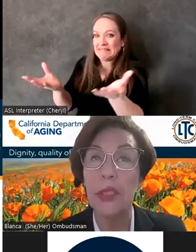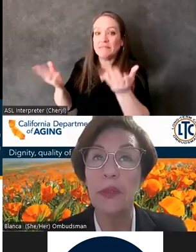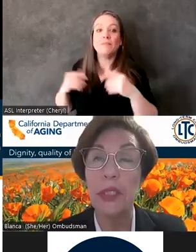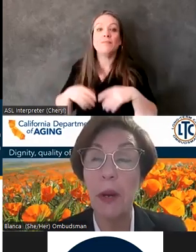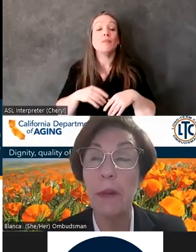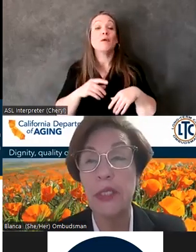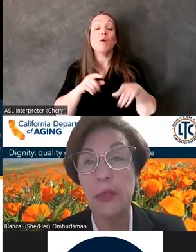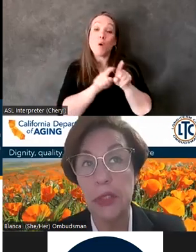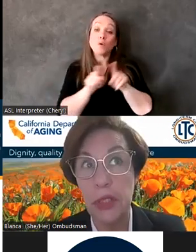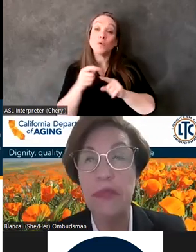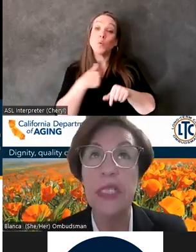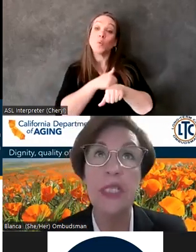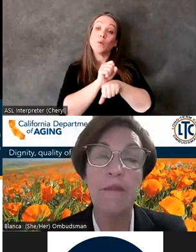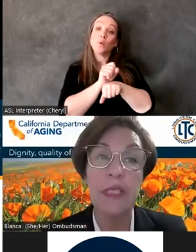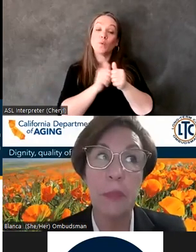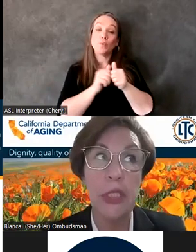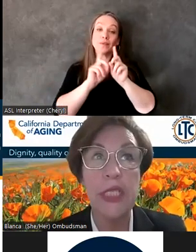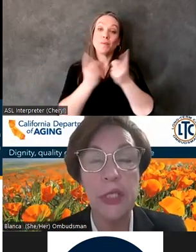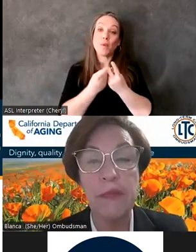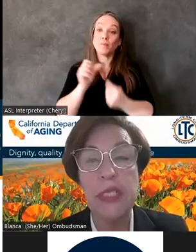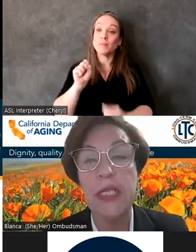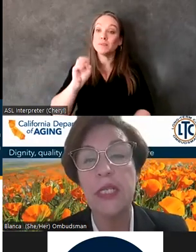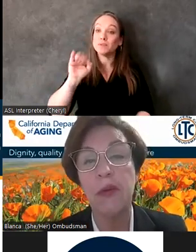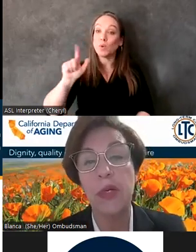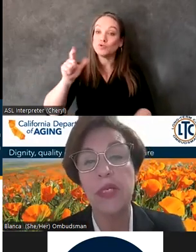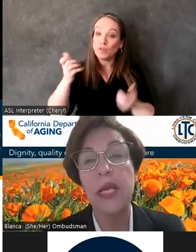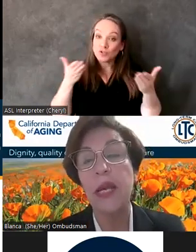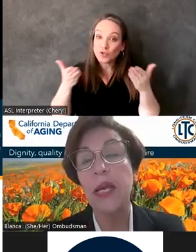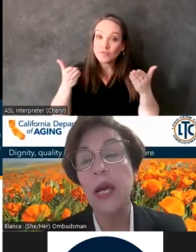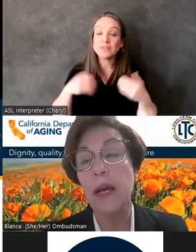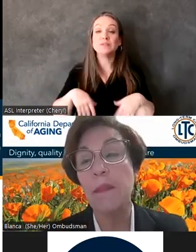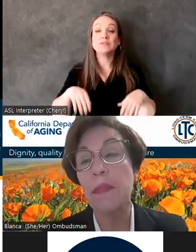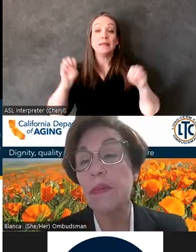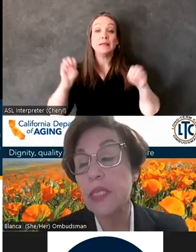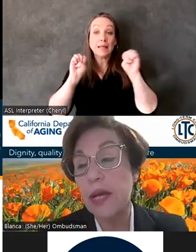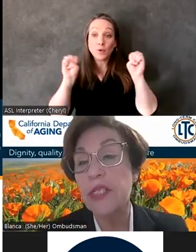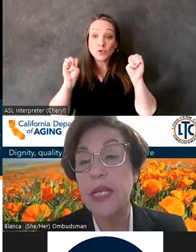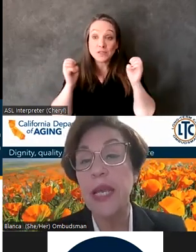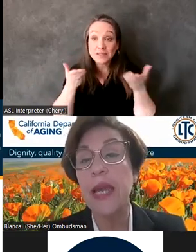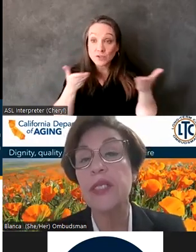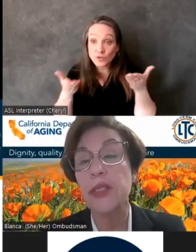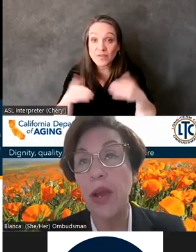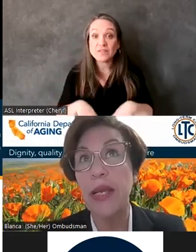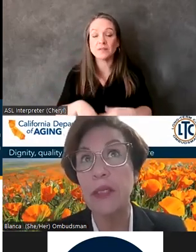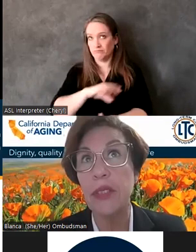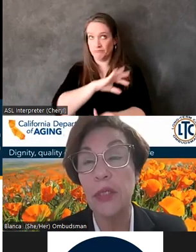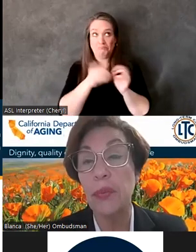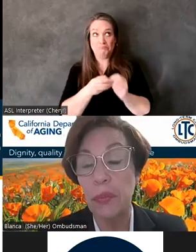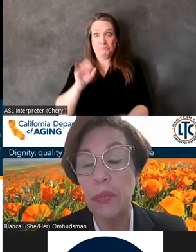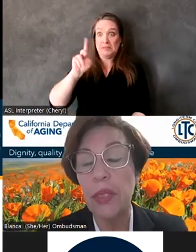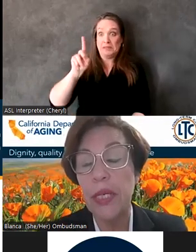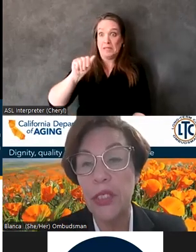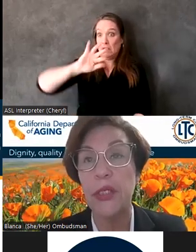able to, Department of Social Services, Office of Emergency Services, and of course, entire CDA to try